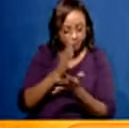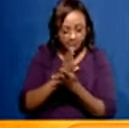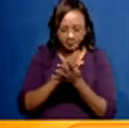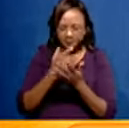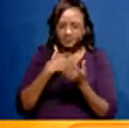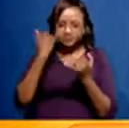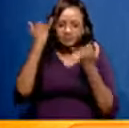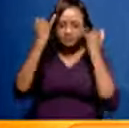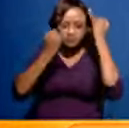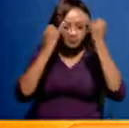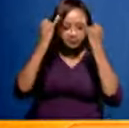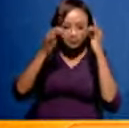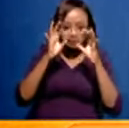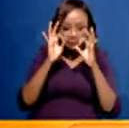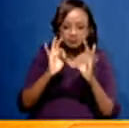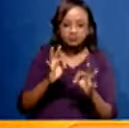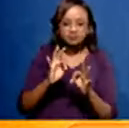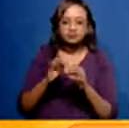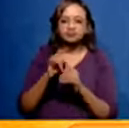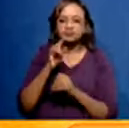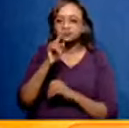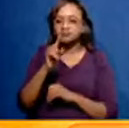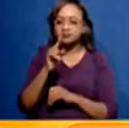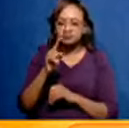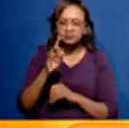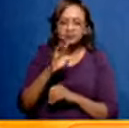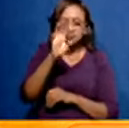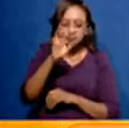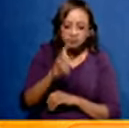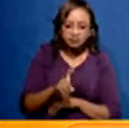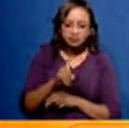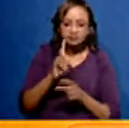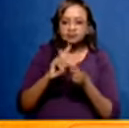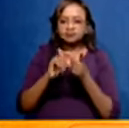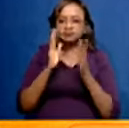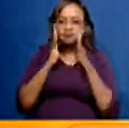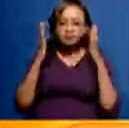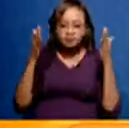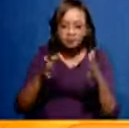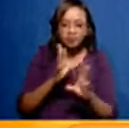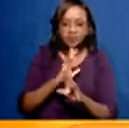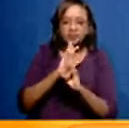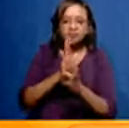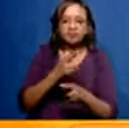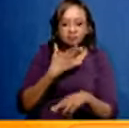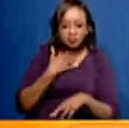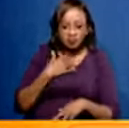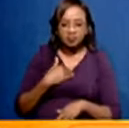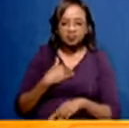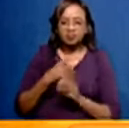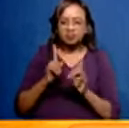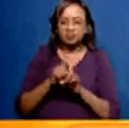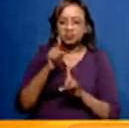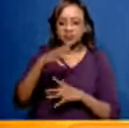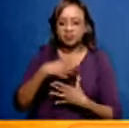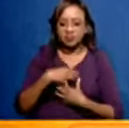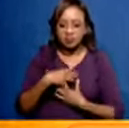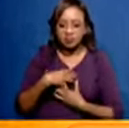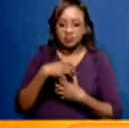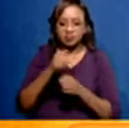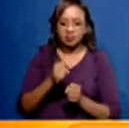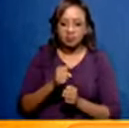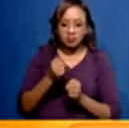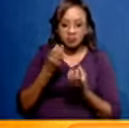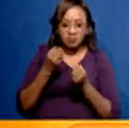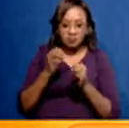this, very executive. He's very results oriented. and he is very bold. So in our